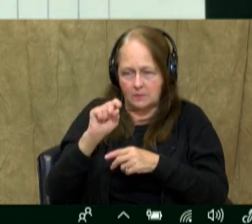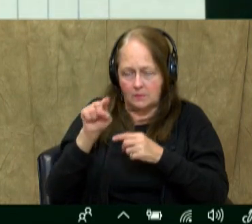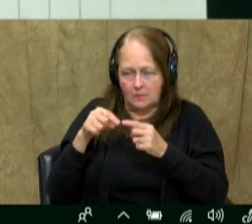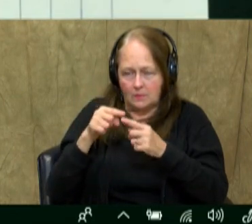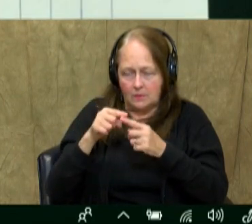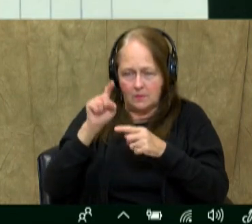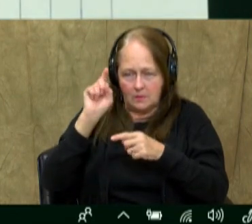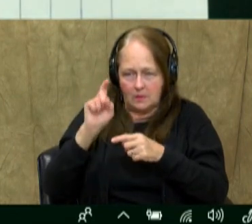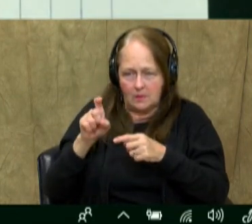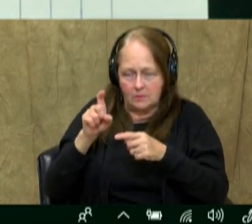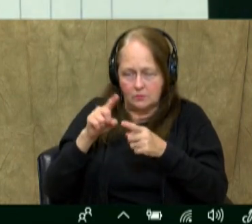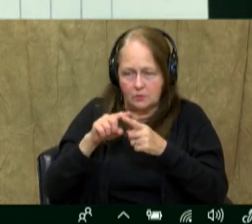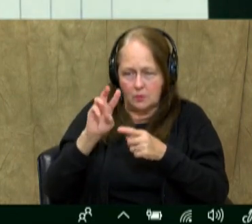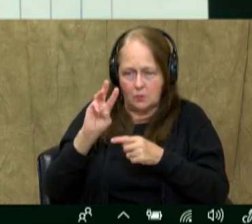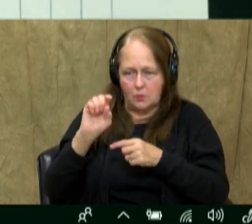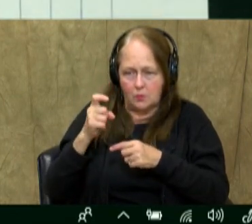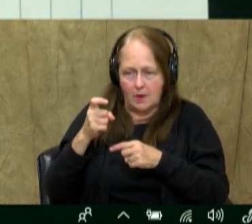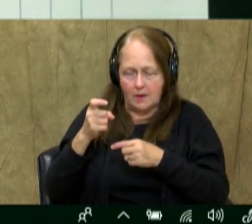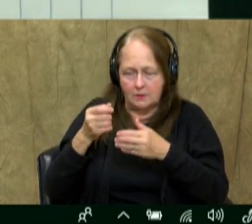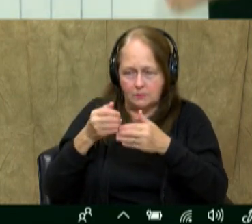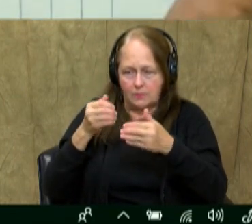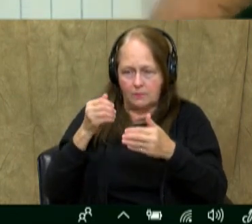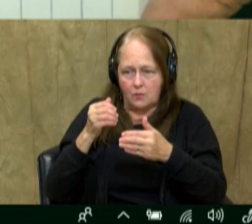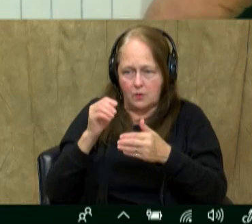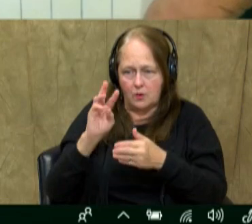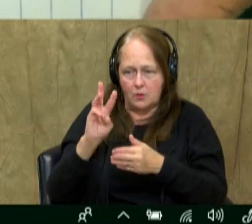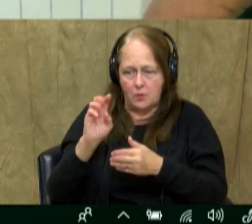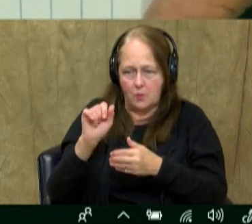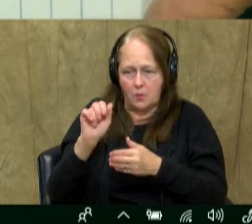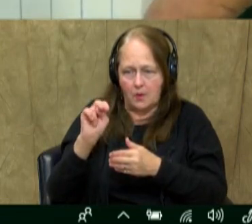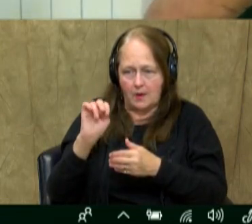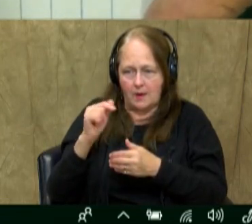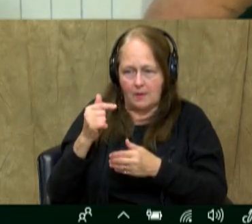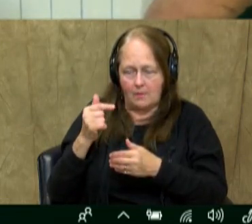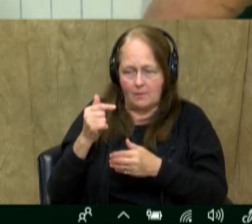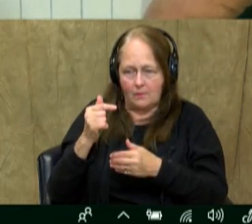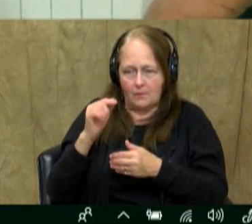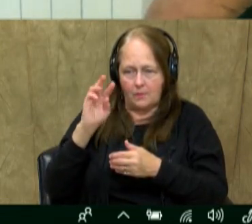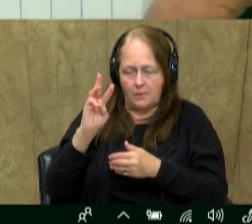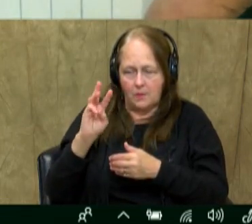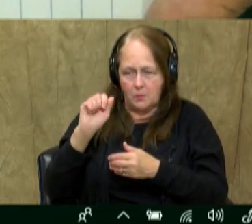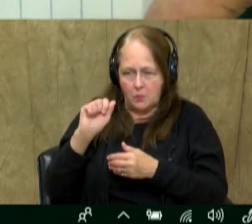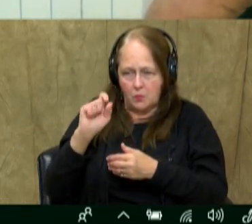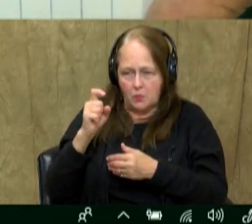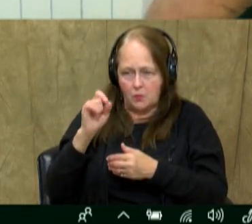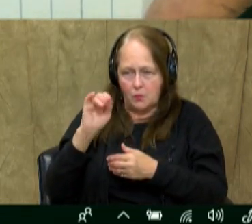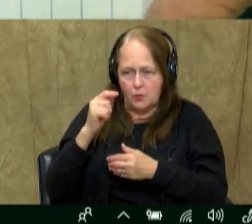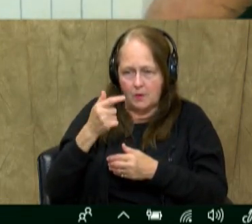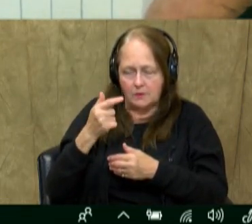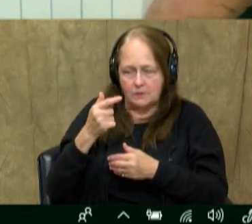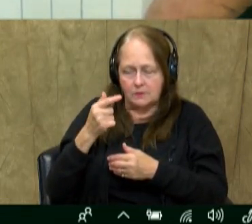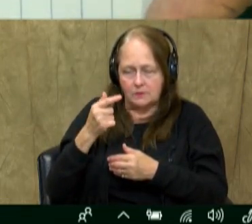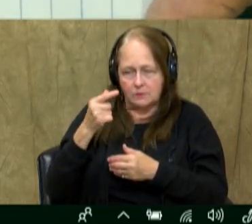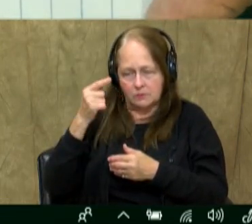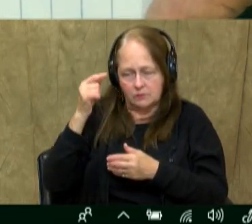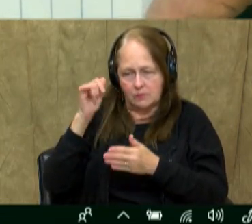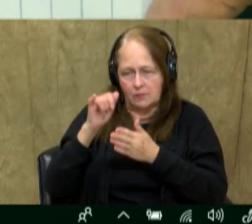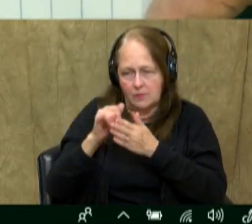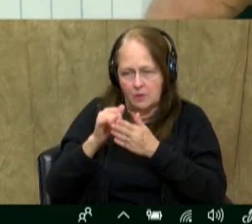And it has to wax before it can wane. So if it's waxing, the waxing quarter is first